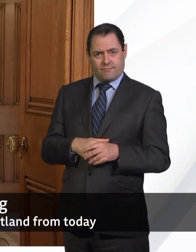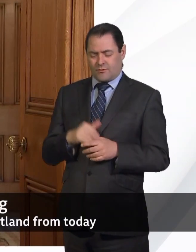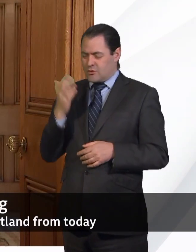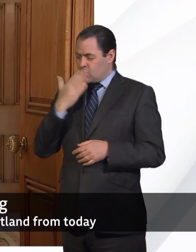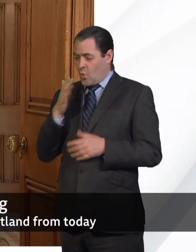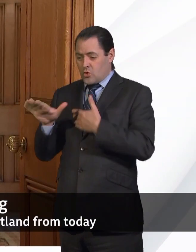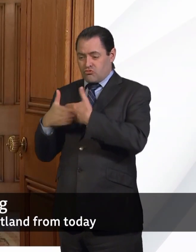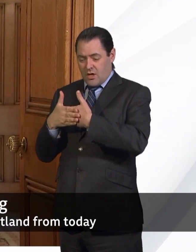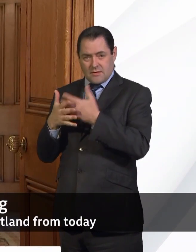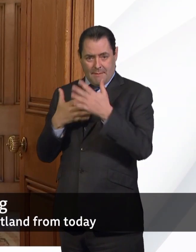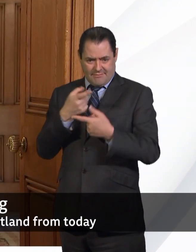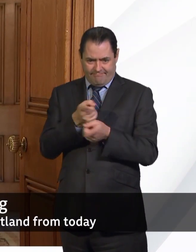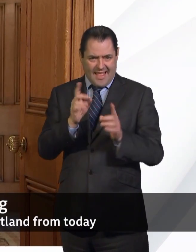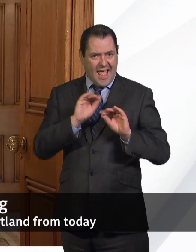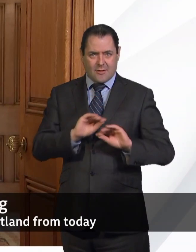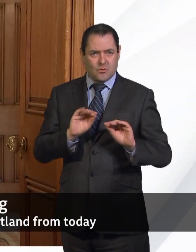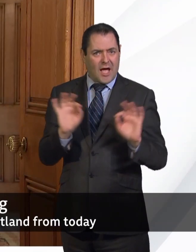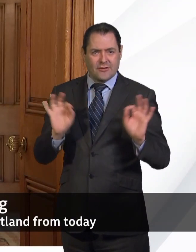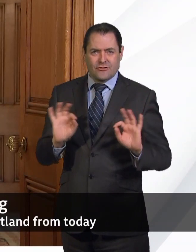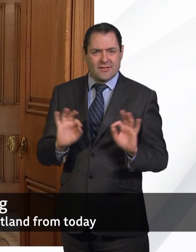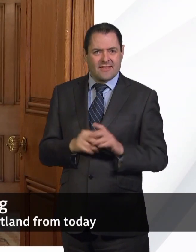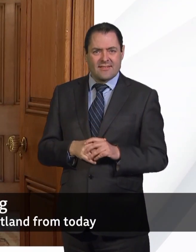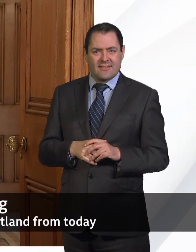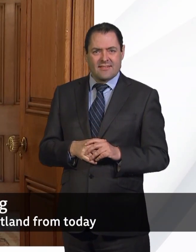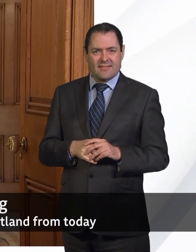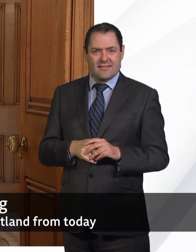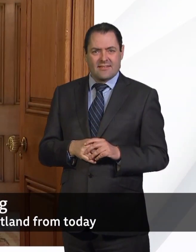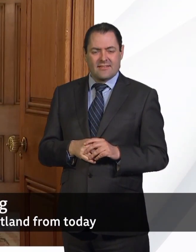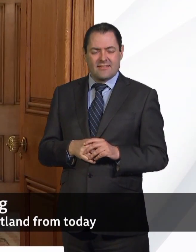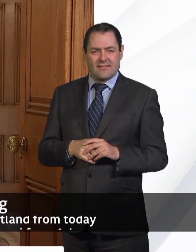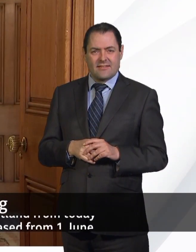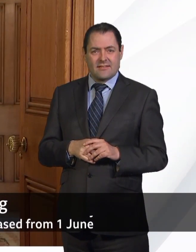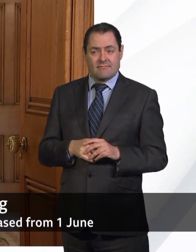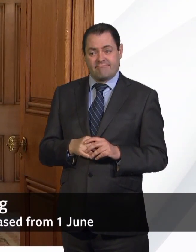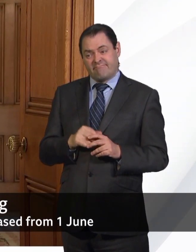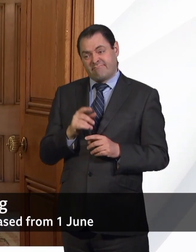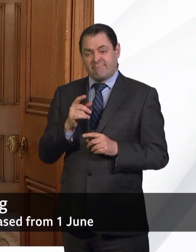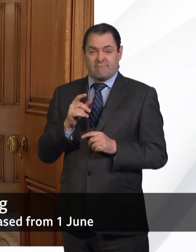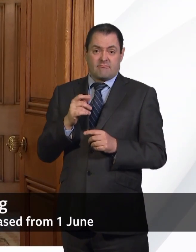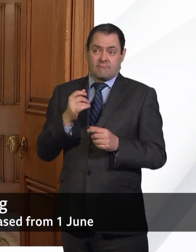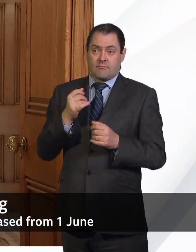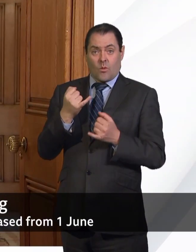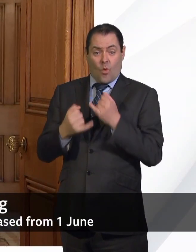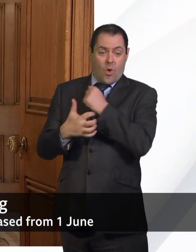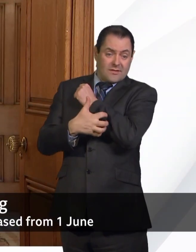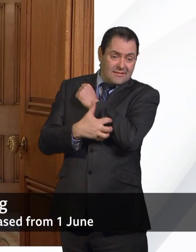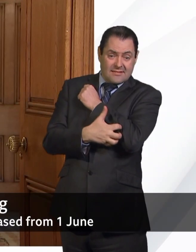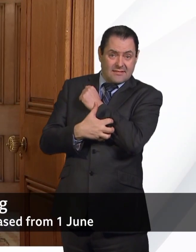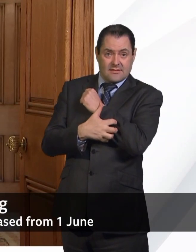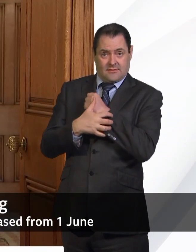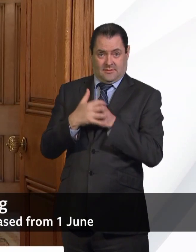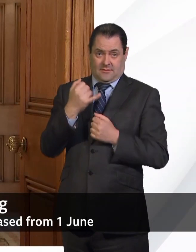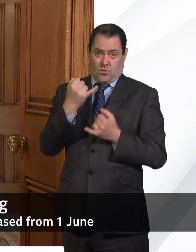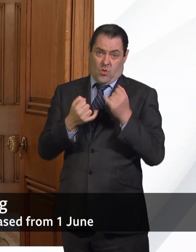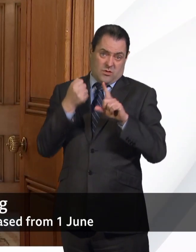deprived children of their education, and as so often, it is the most disadvantaged pupils who risk being